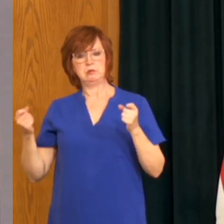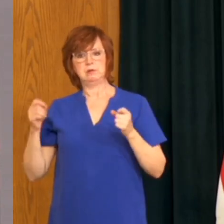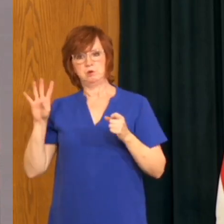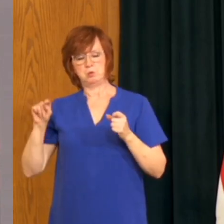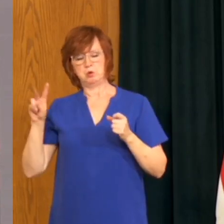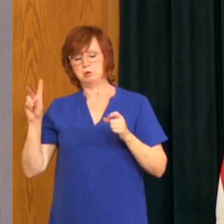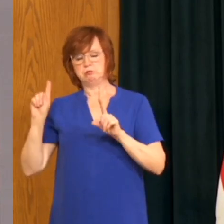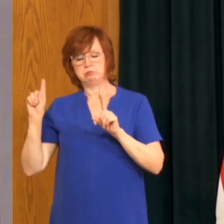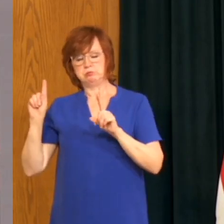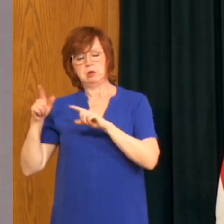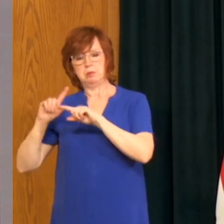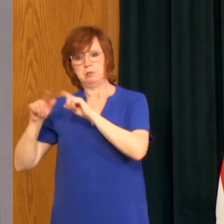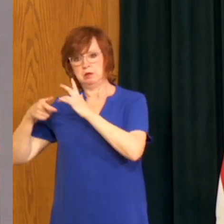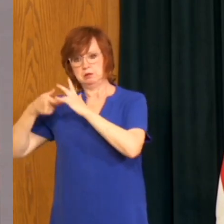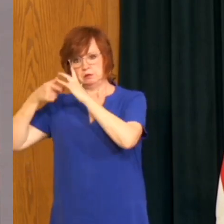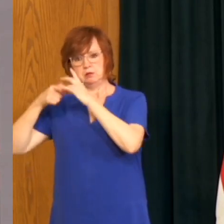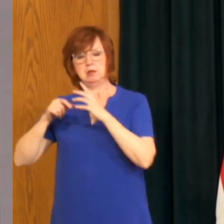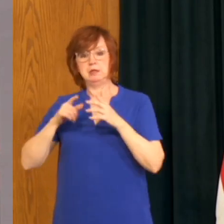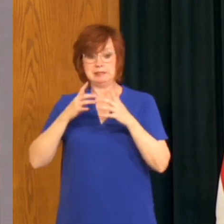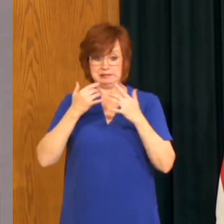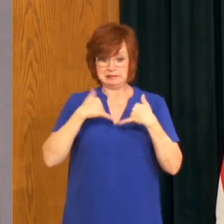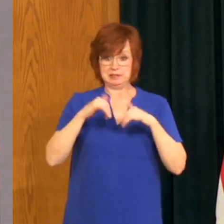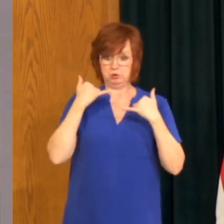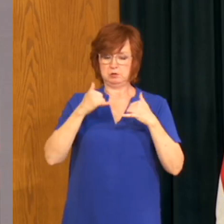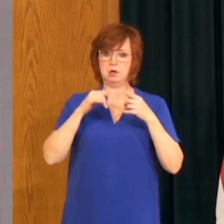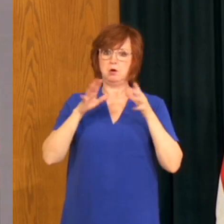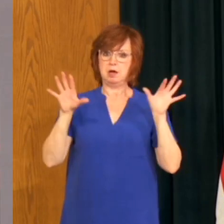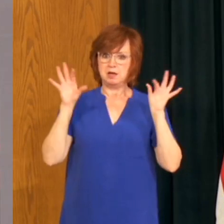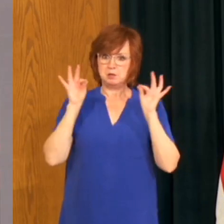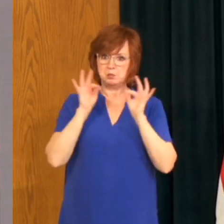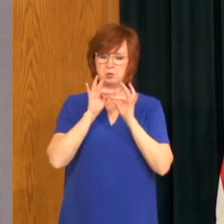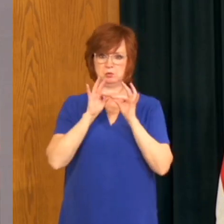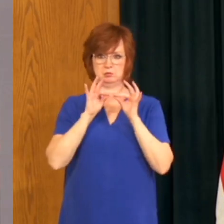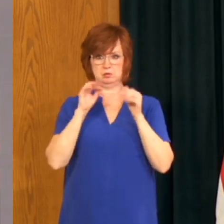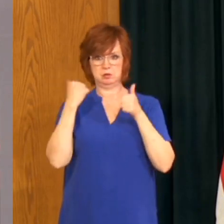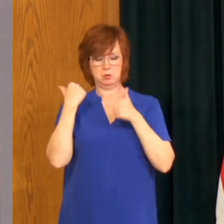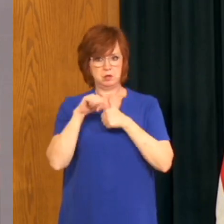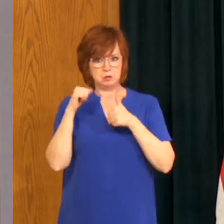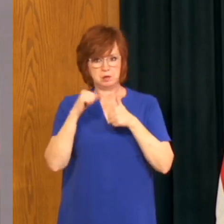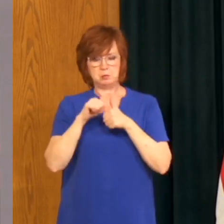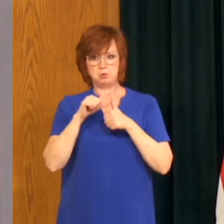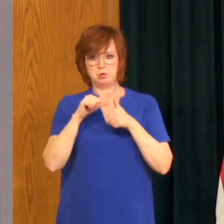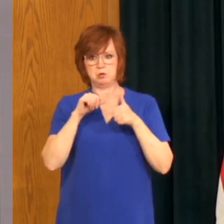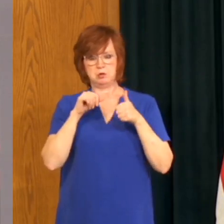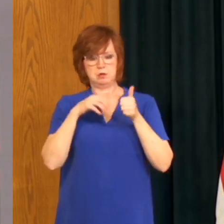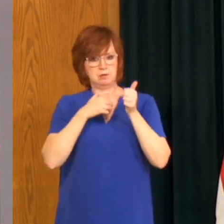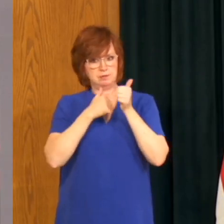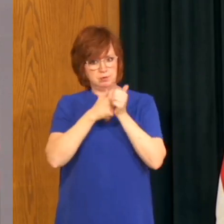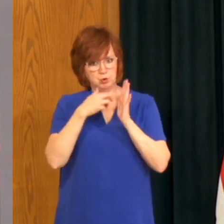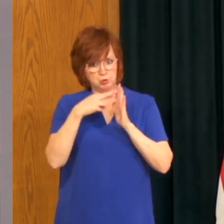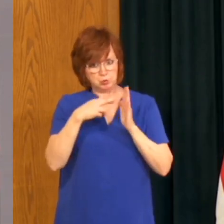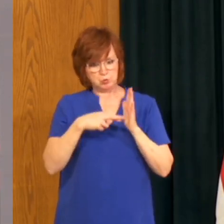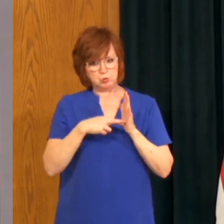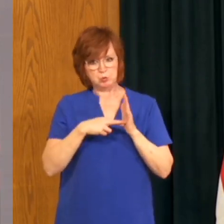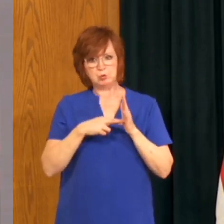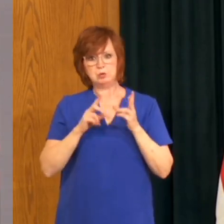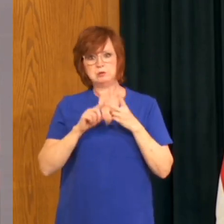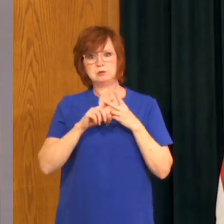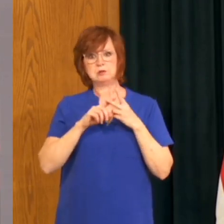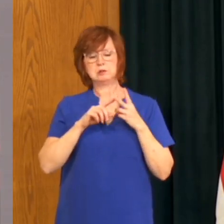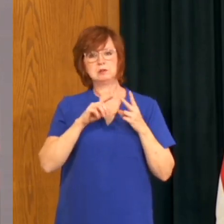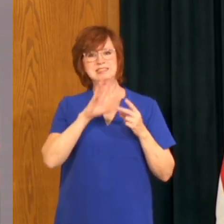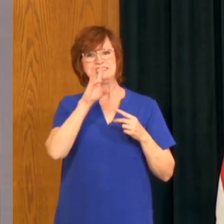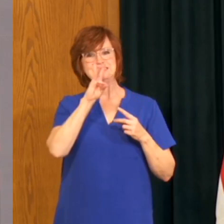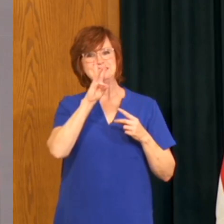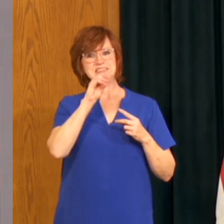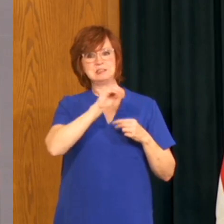in a safe way, following guidelines, observing physical distancing, and avoid that hitting that 70 to 80% of social